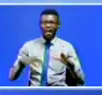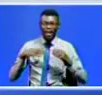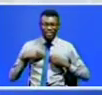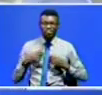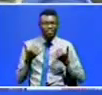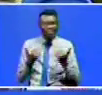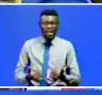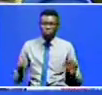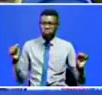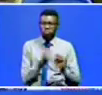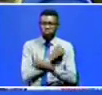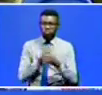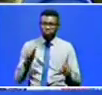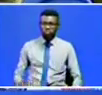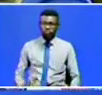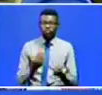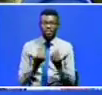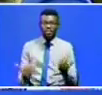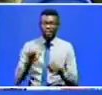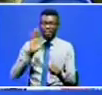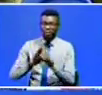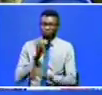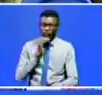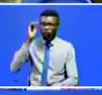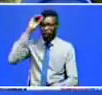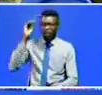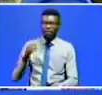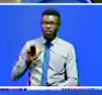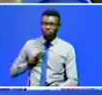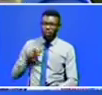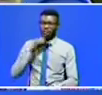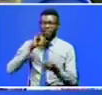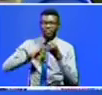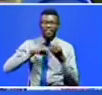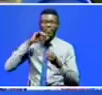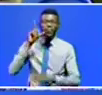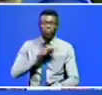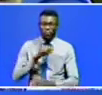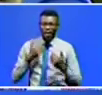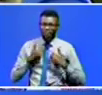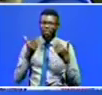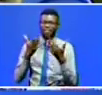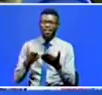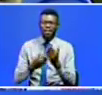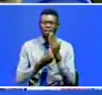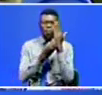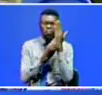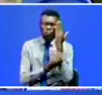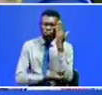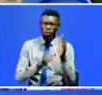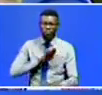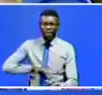21st century. We have a lot of orphan children, widows. This has contributed to poverty in our